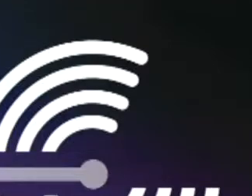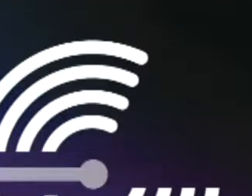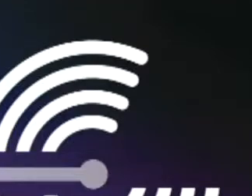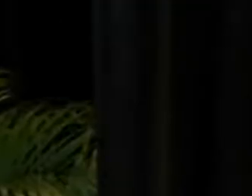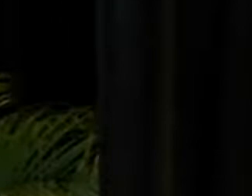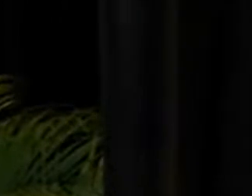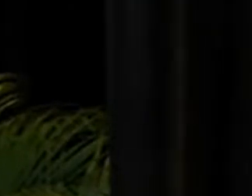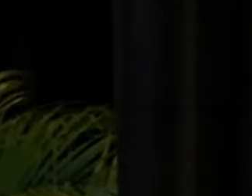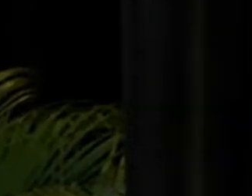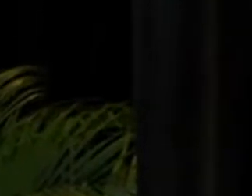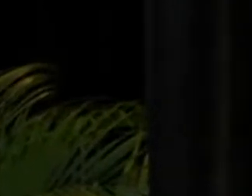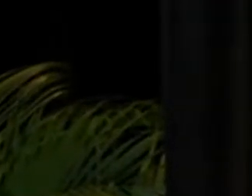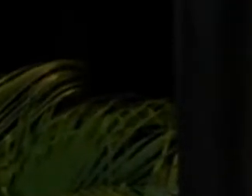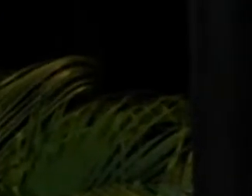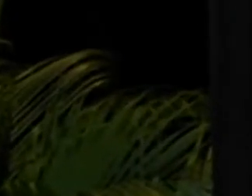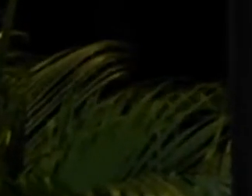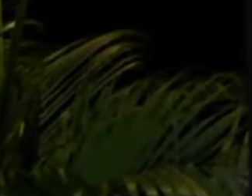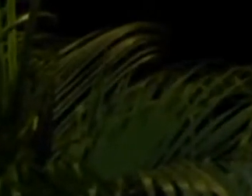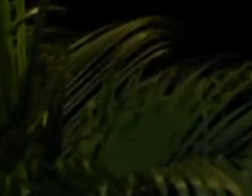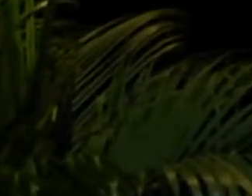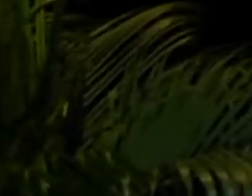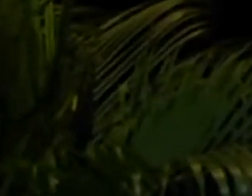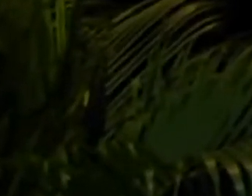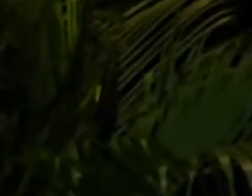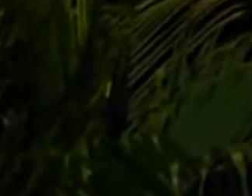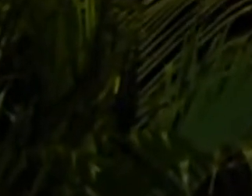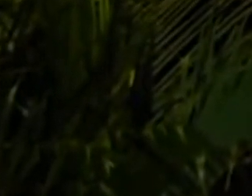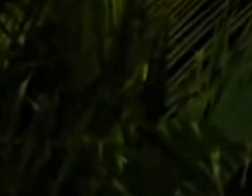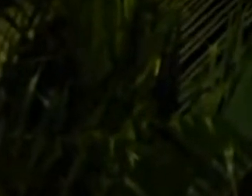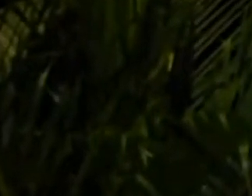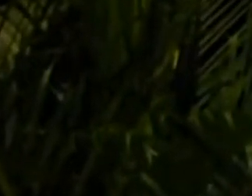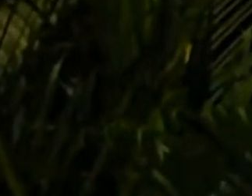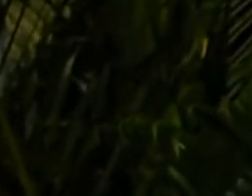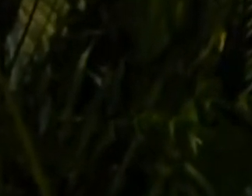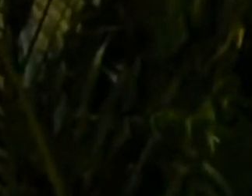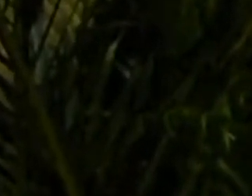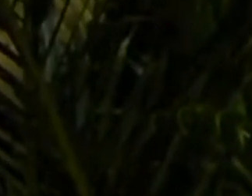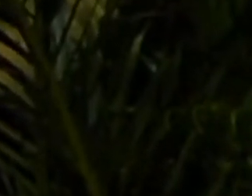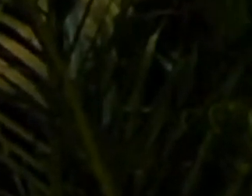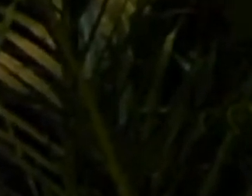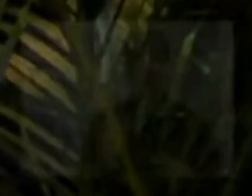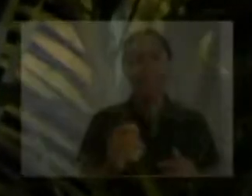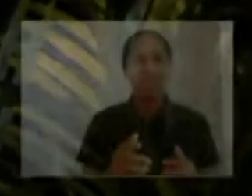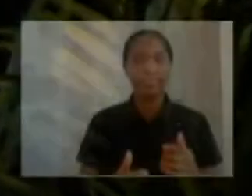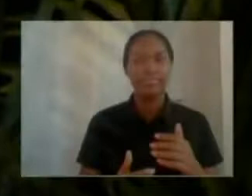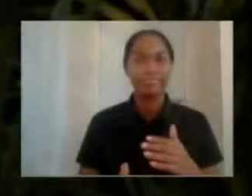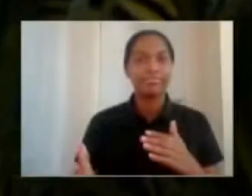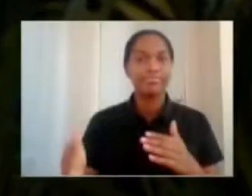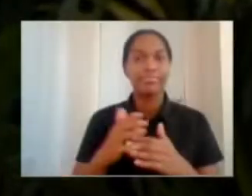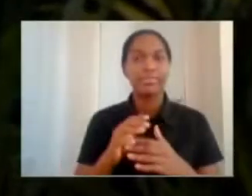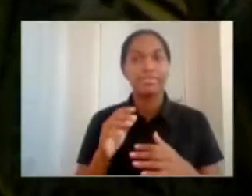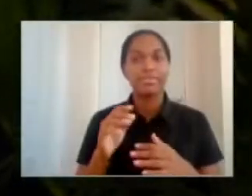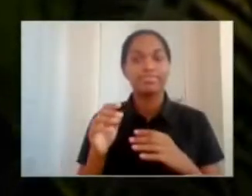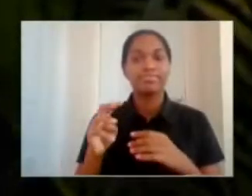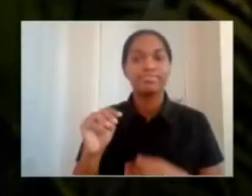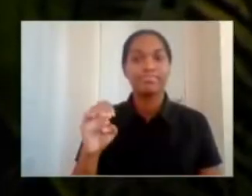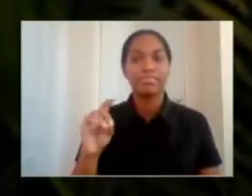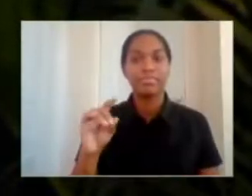we're a consortium in the United States, and it includes 7 major media companies. We've been working together for